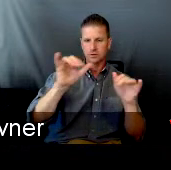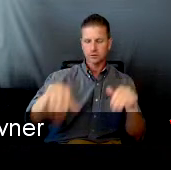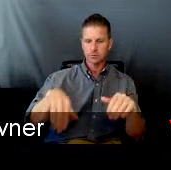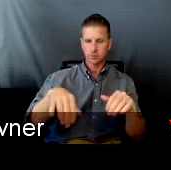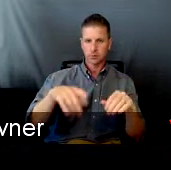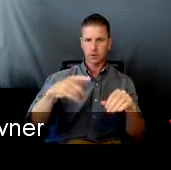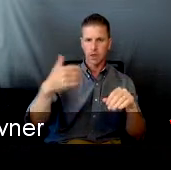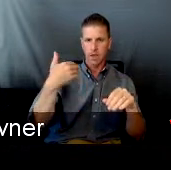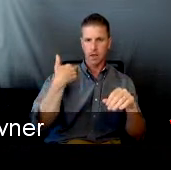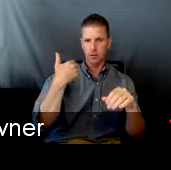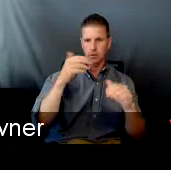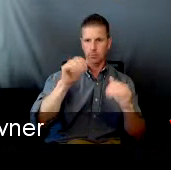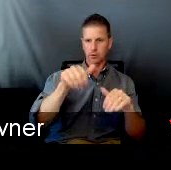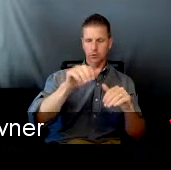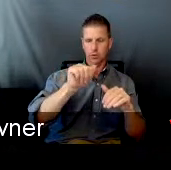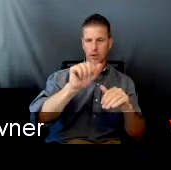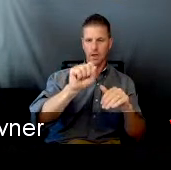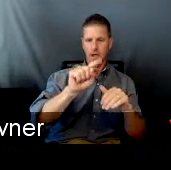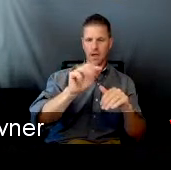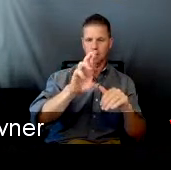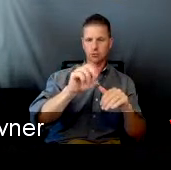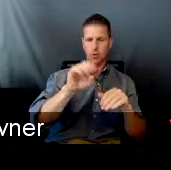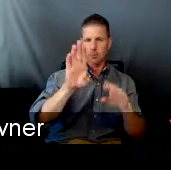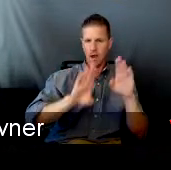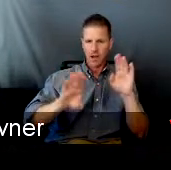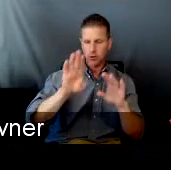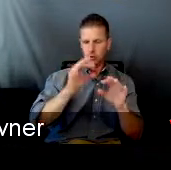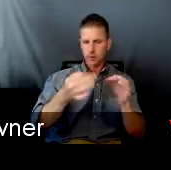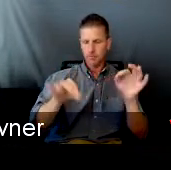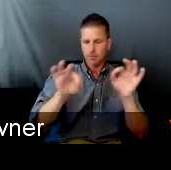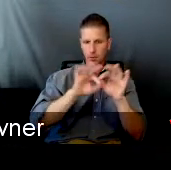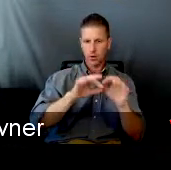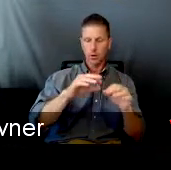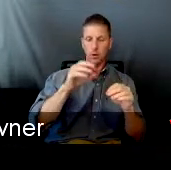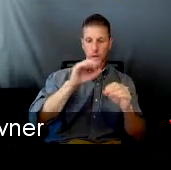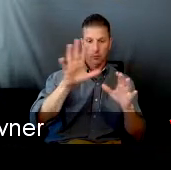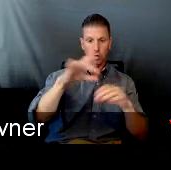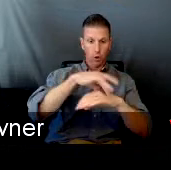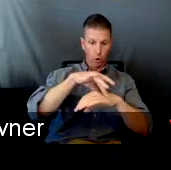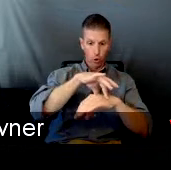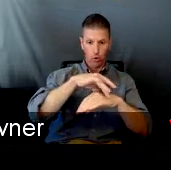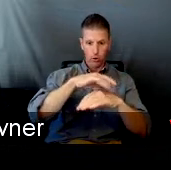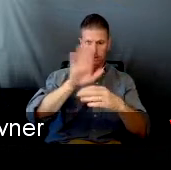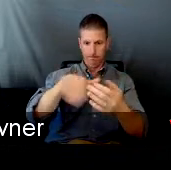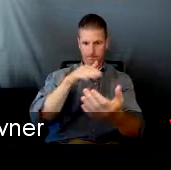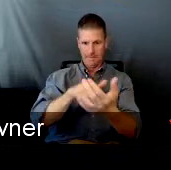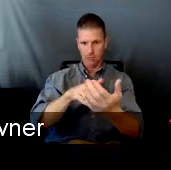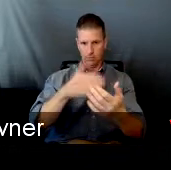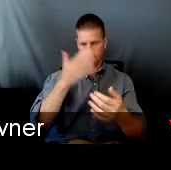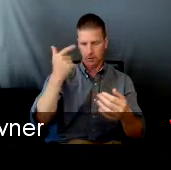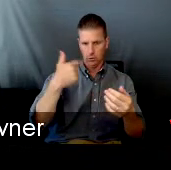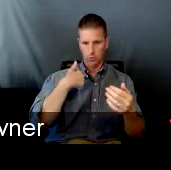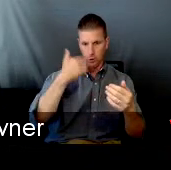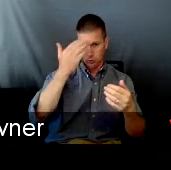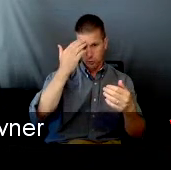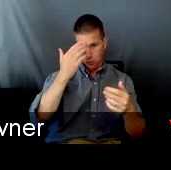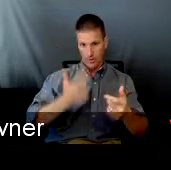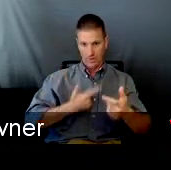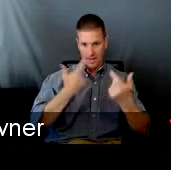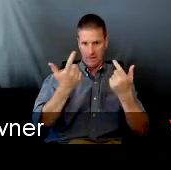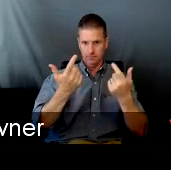have potential astrobiological importance? Right, obviously, the Earth is here in the center because we know that life exists on